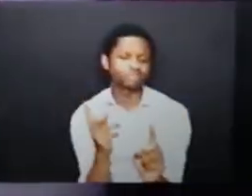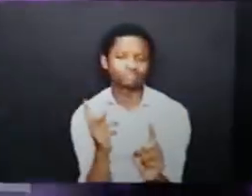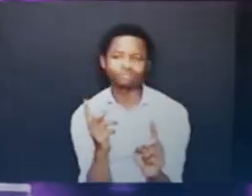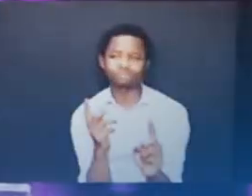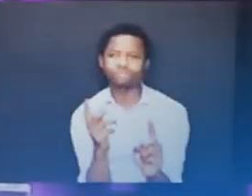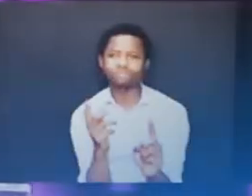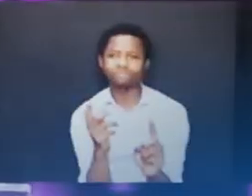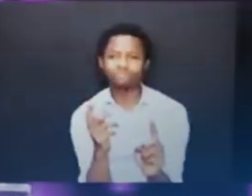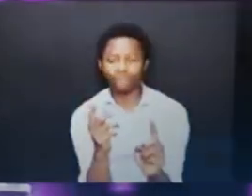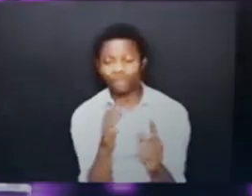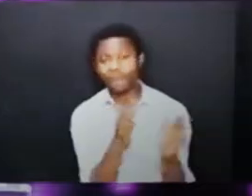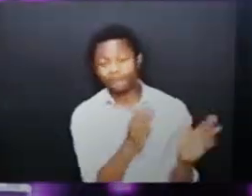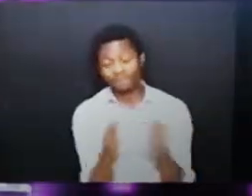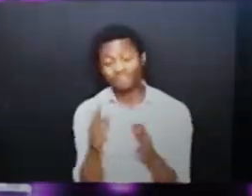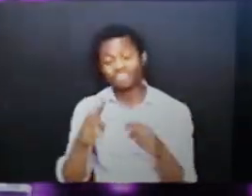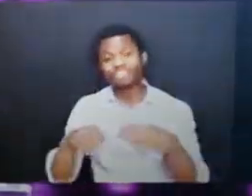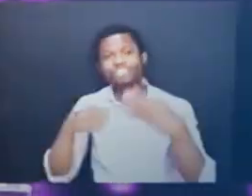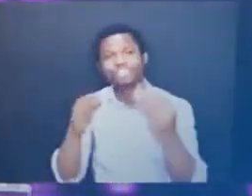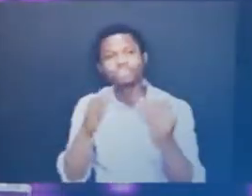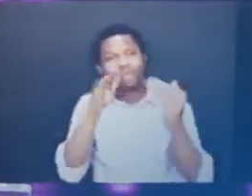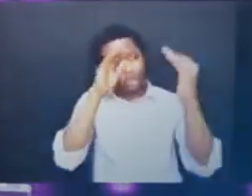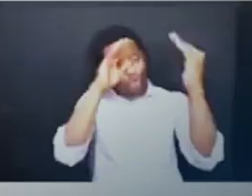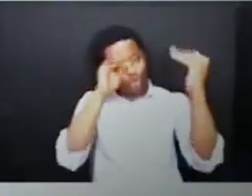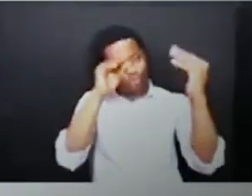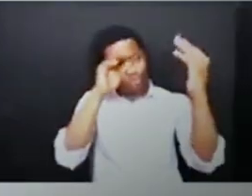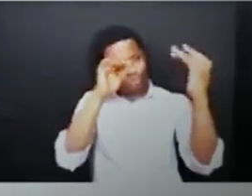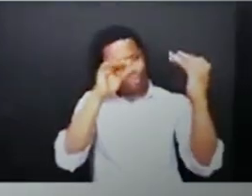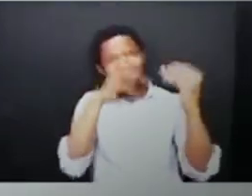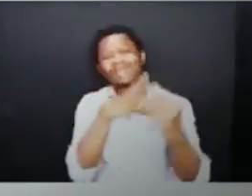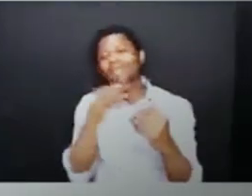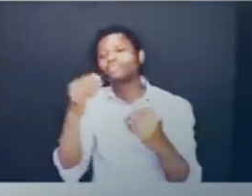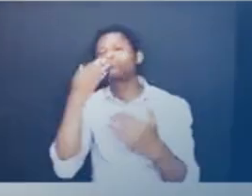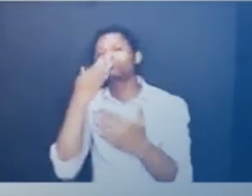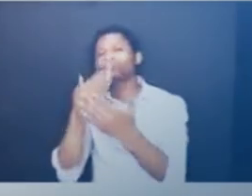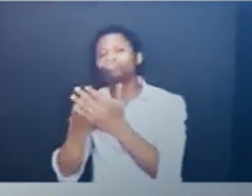Plans to give us hope and a